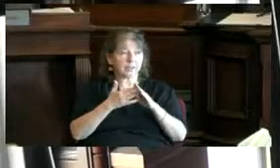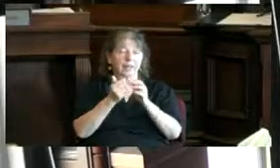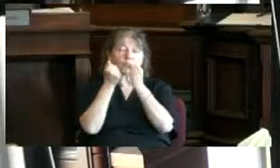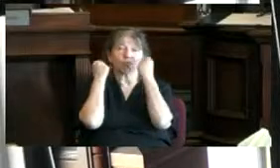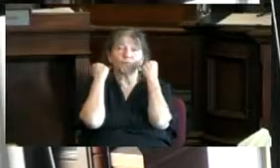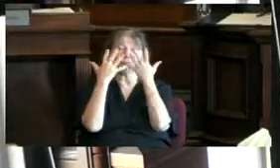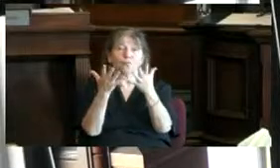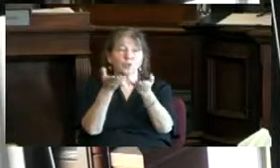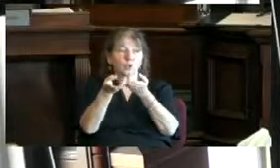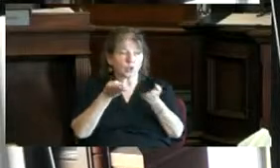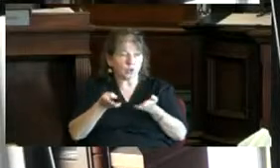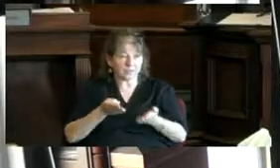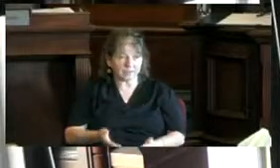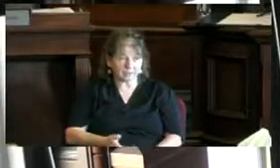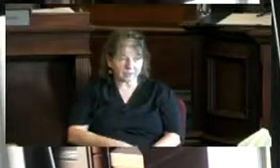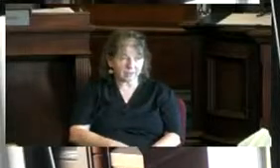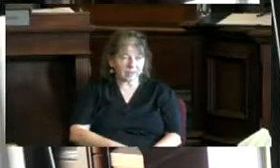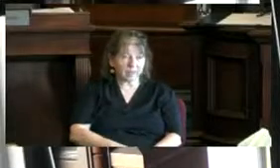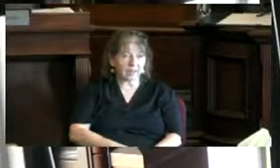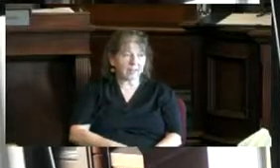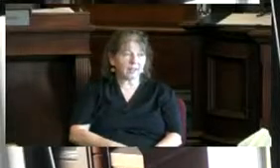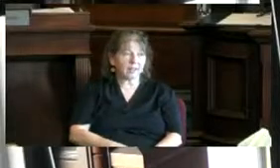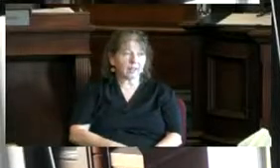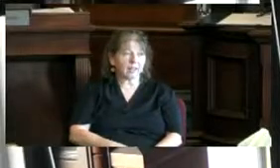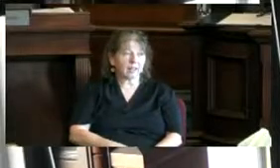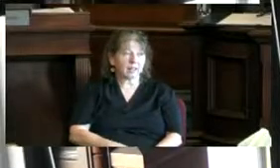services with